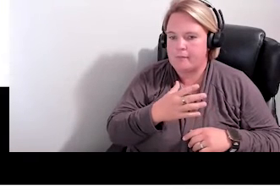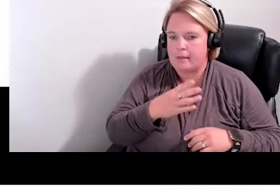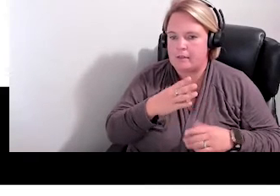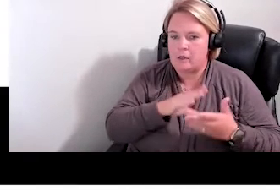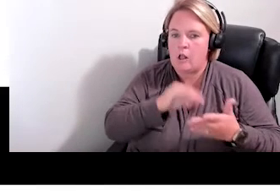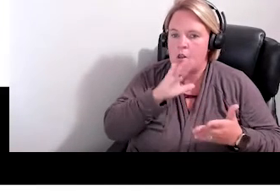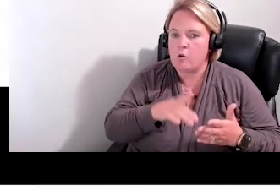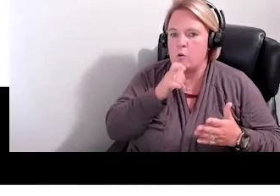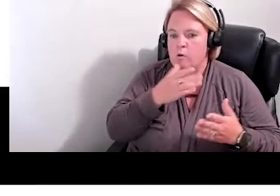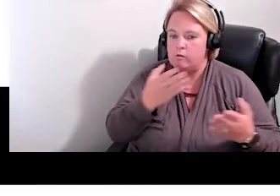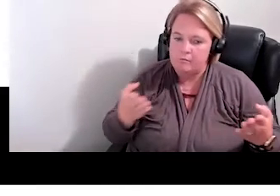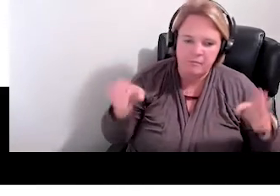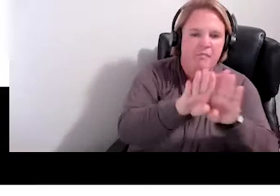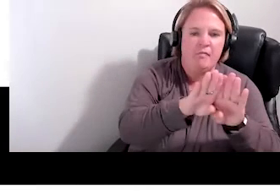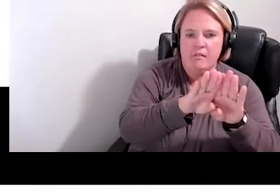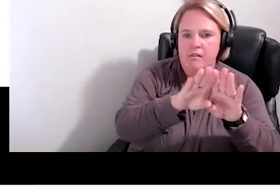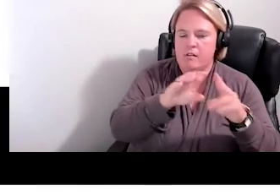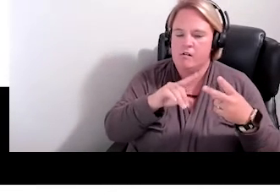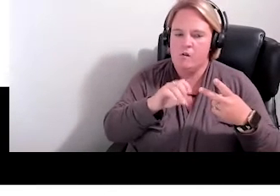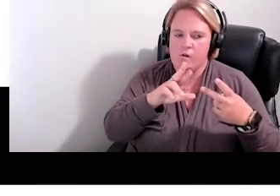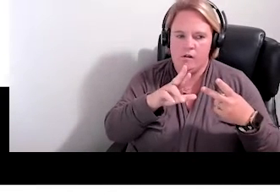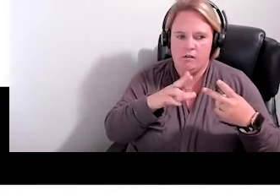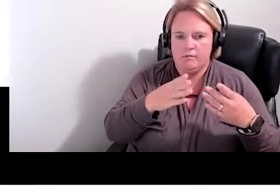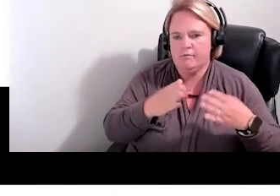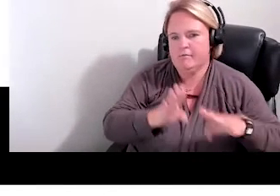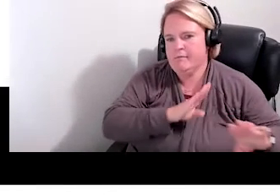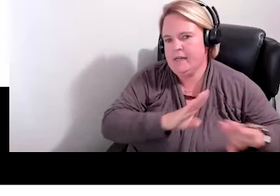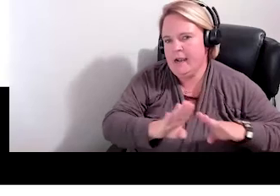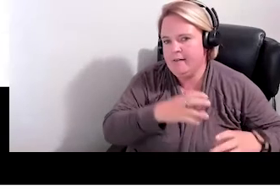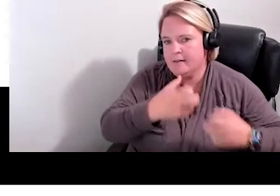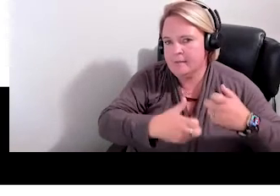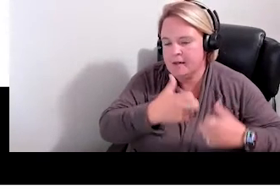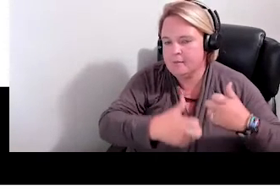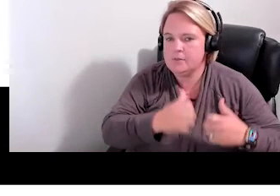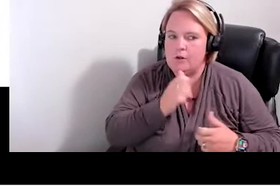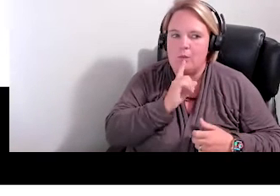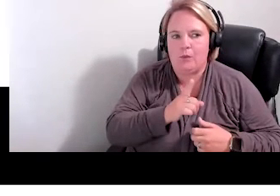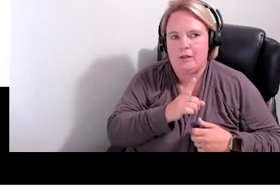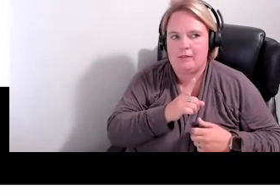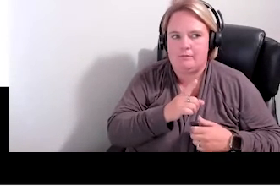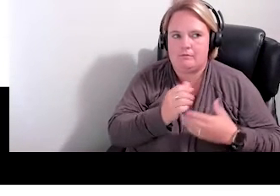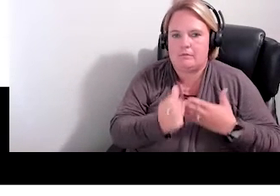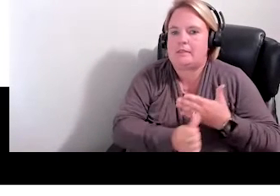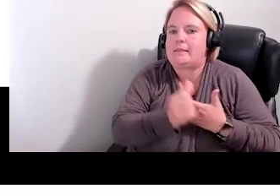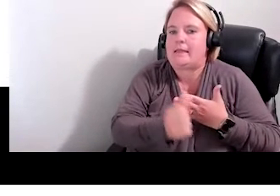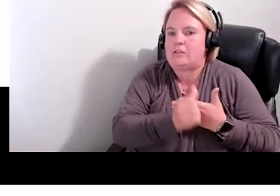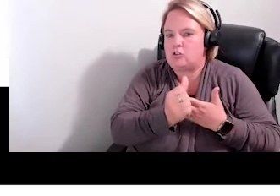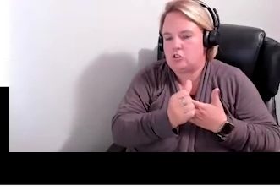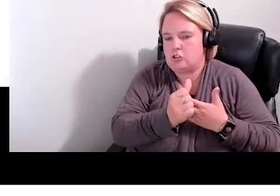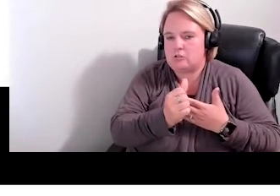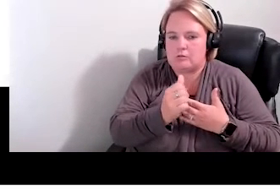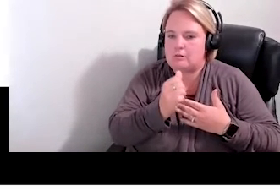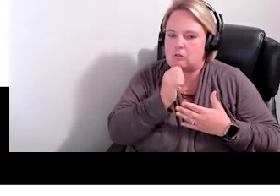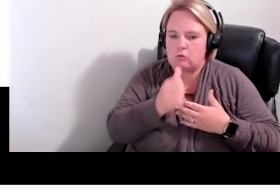that slams the door, or maybe there's some behavior issues that are not a danger to the instructor or to other